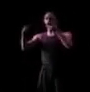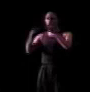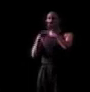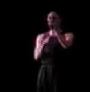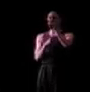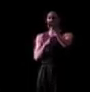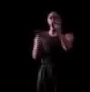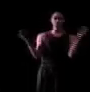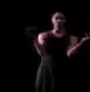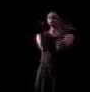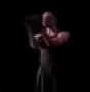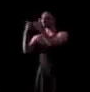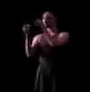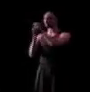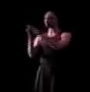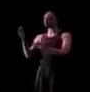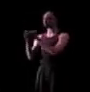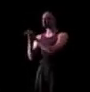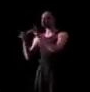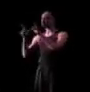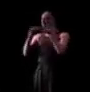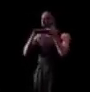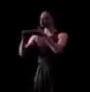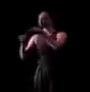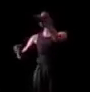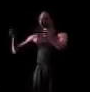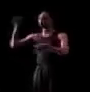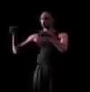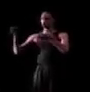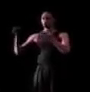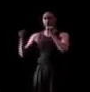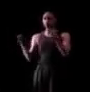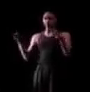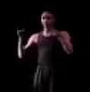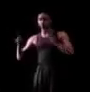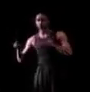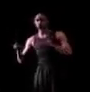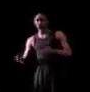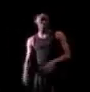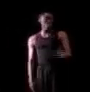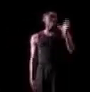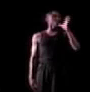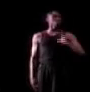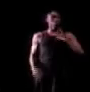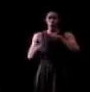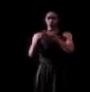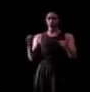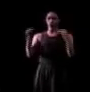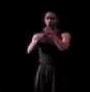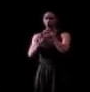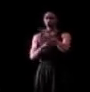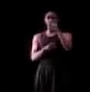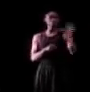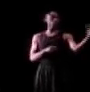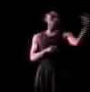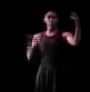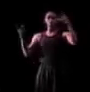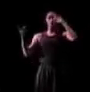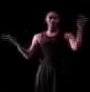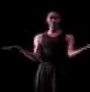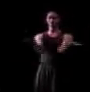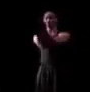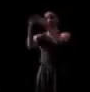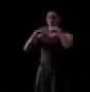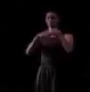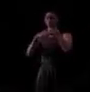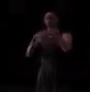whose refusal to accept Virginia's ban on interracial marriage led to a Supreme Court ruling in 1967 that